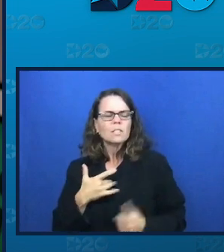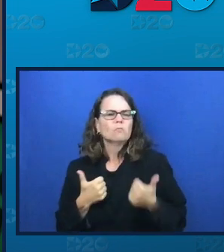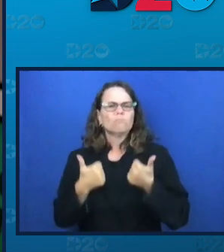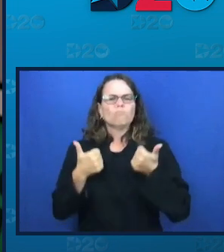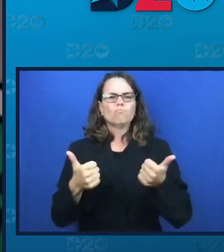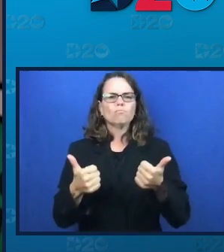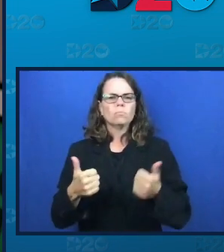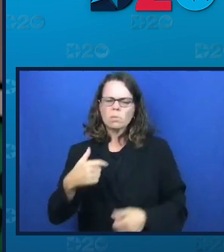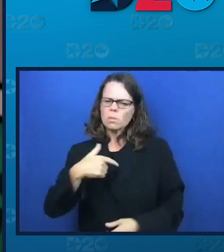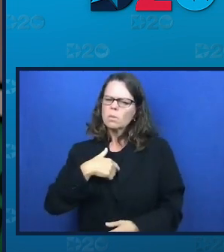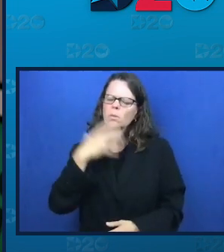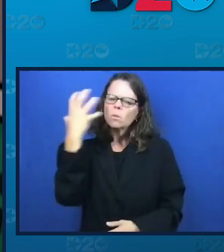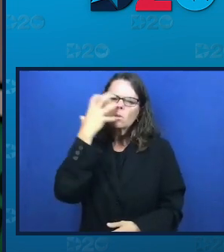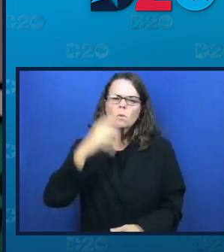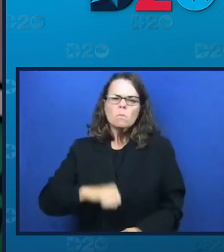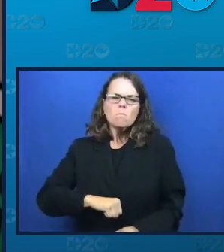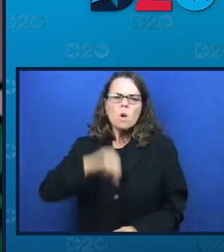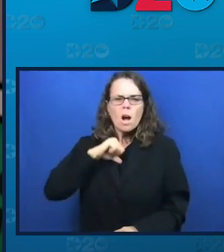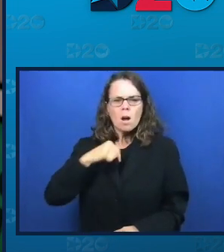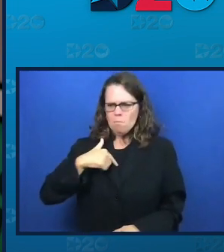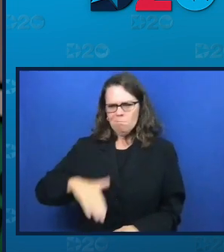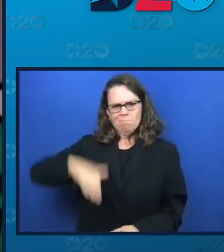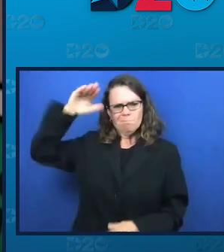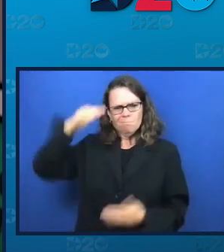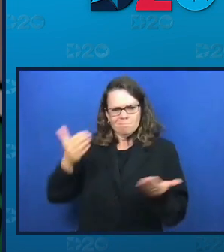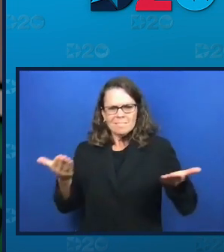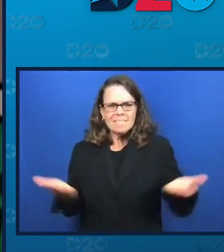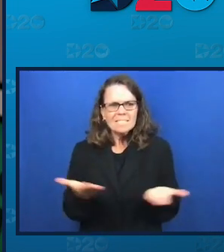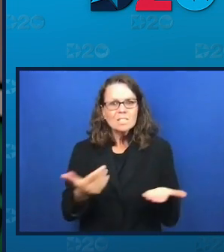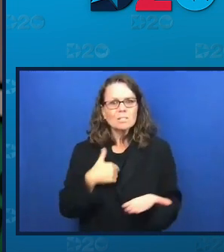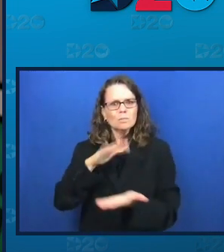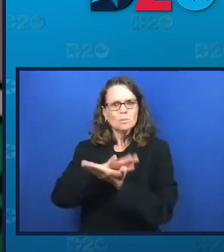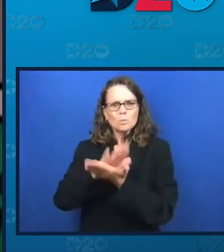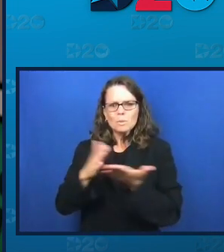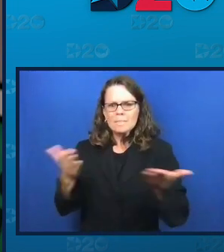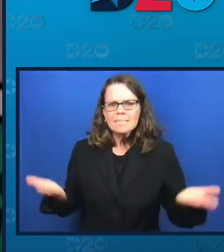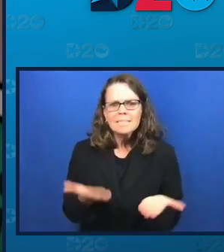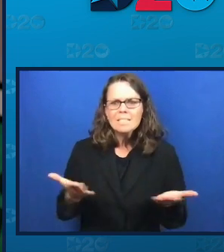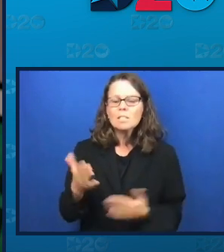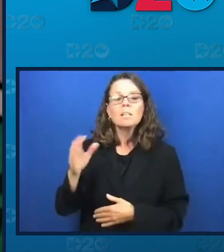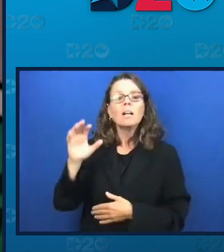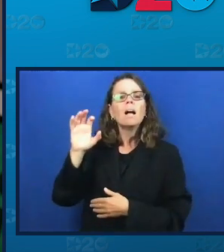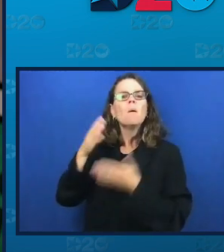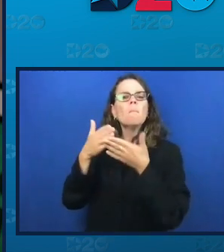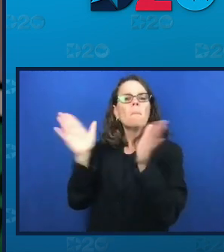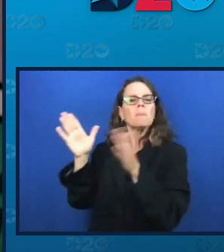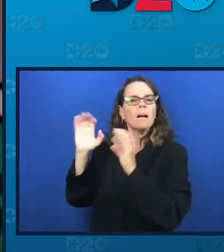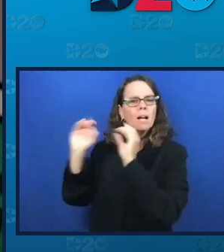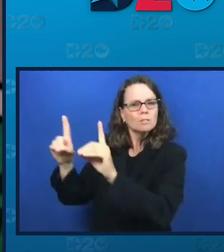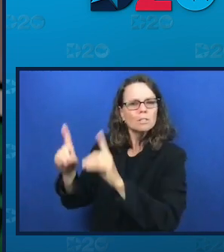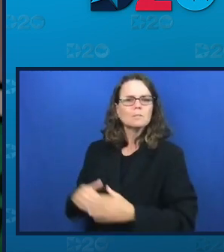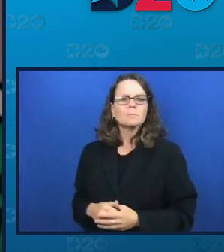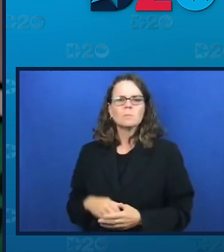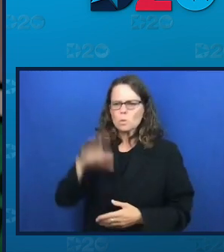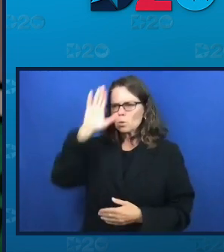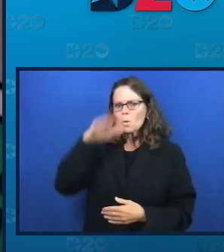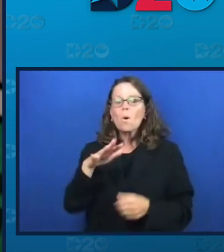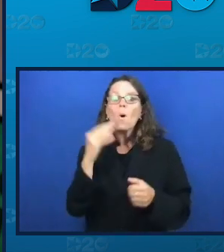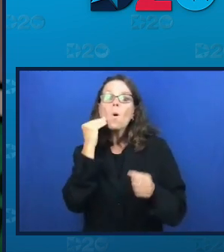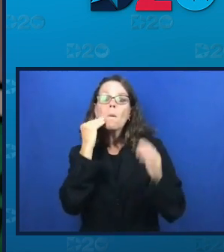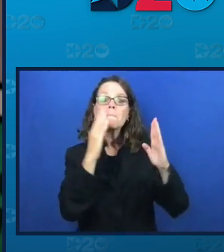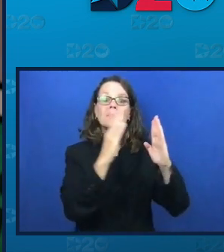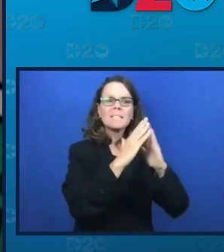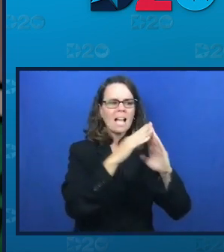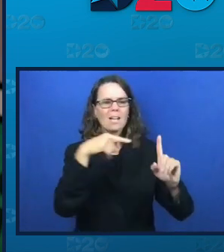and blessed to have known our hometown heroes like Dr. Joseph Lowery, Dr. C.T. Vivian, and our